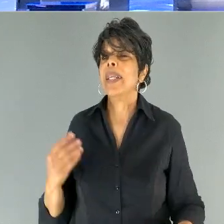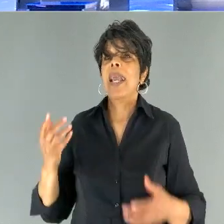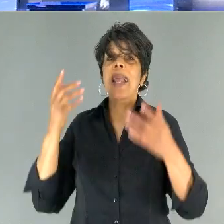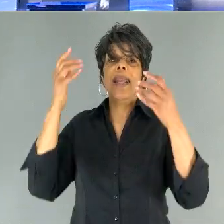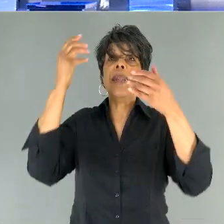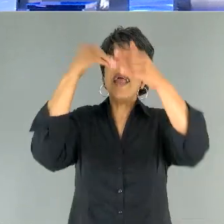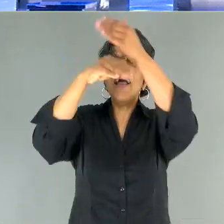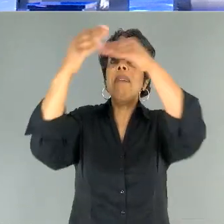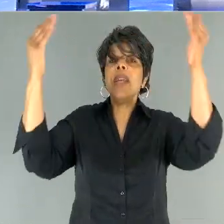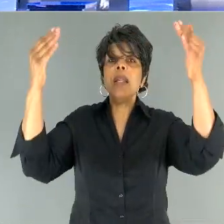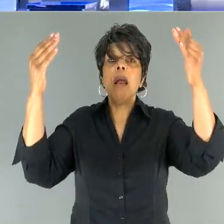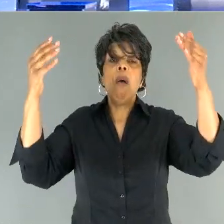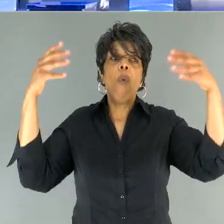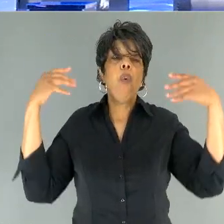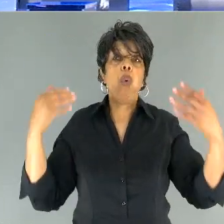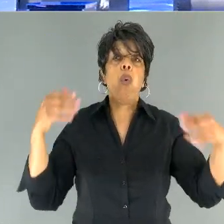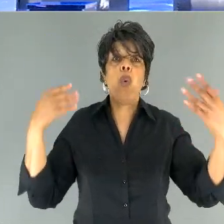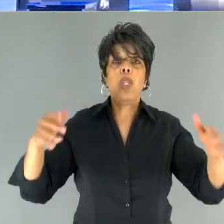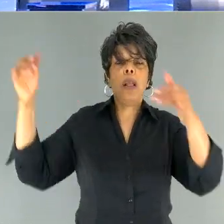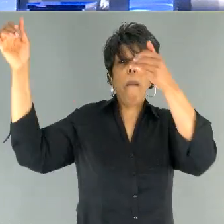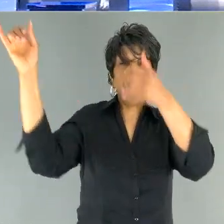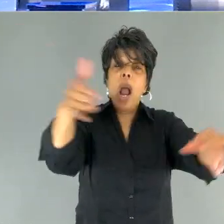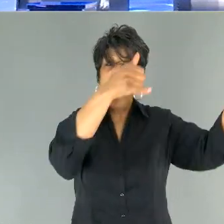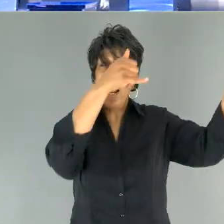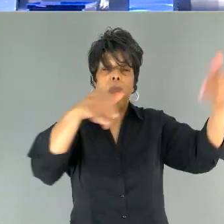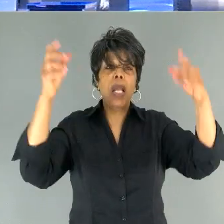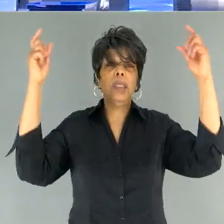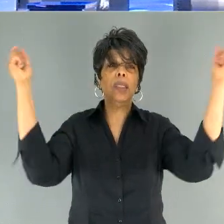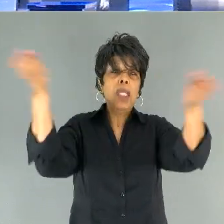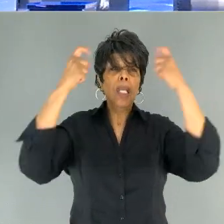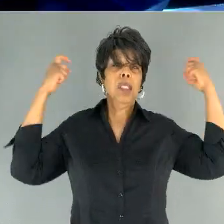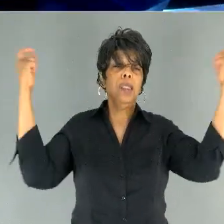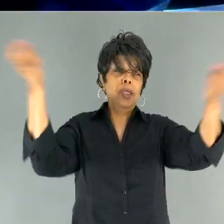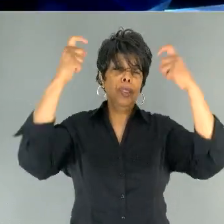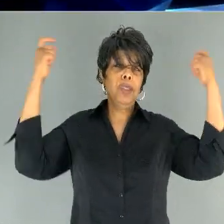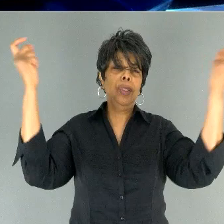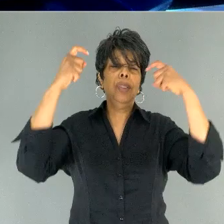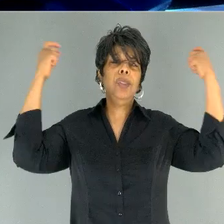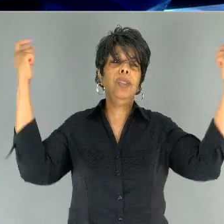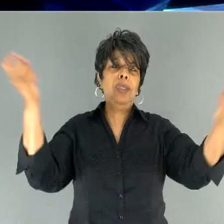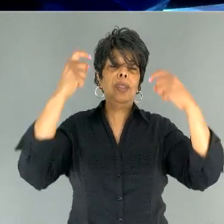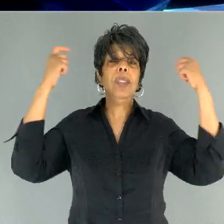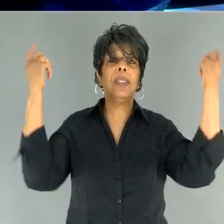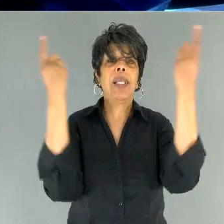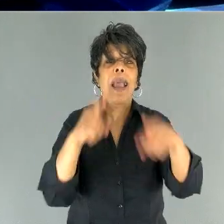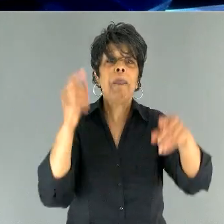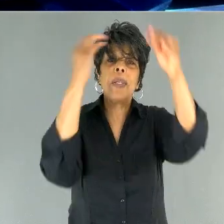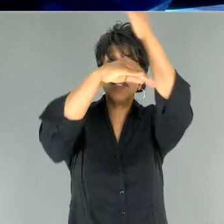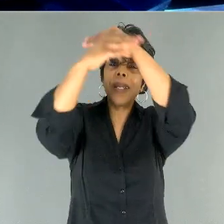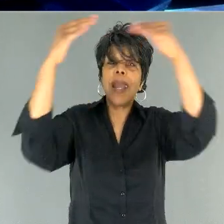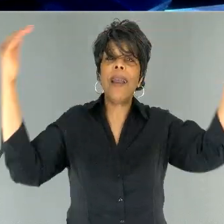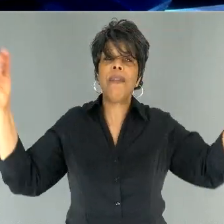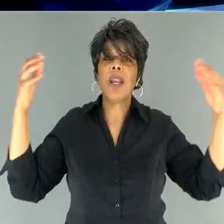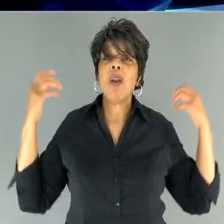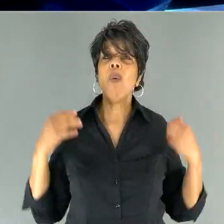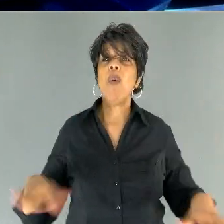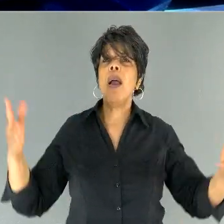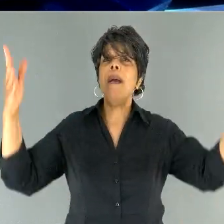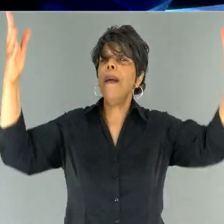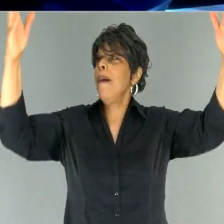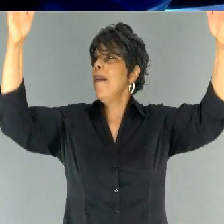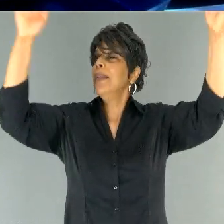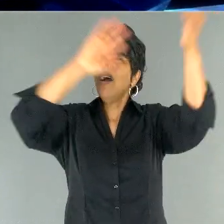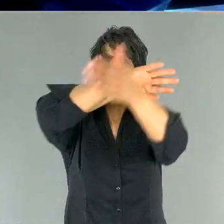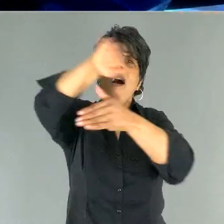in heaven. Why don't we just join the party right now in the earth? All of heaven